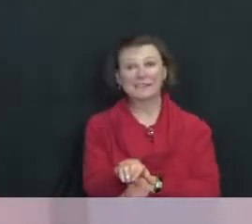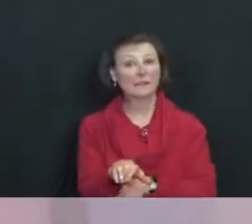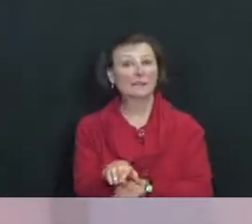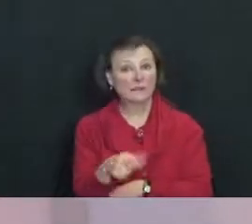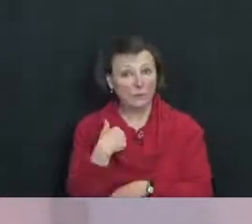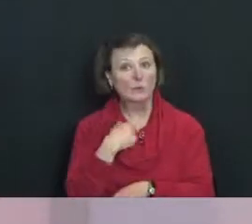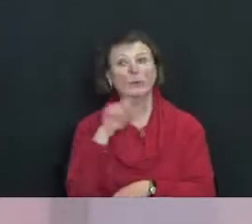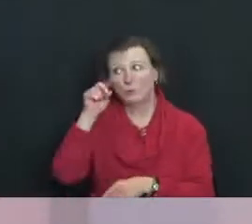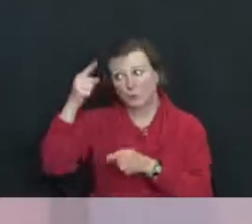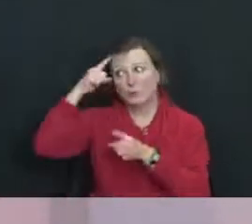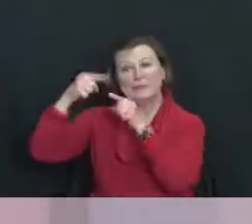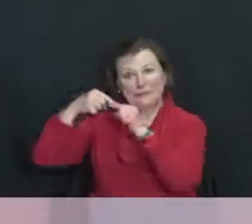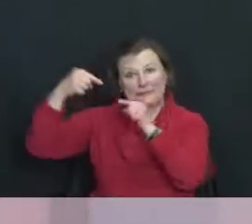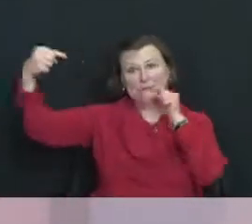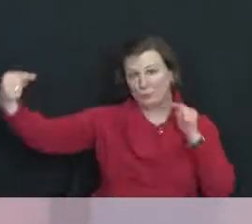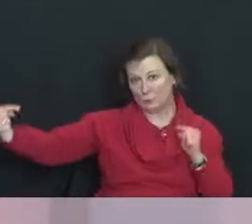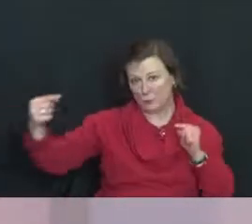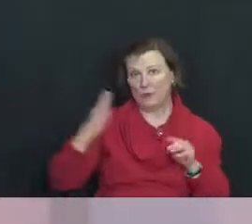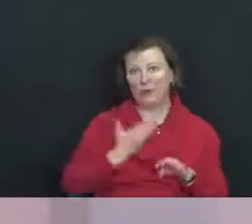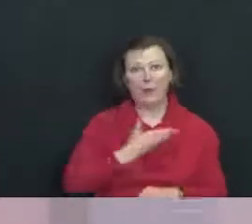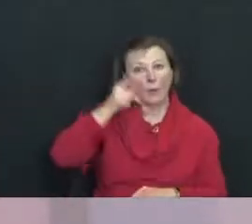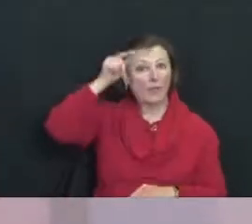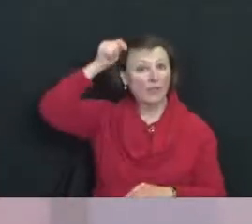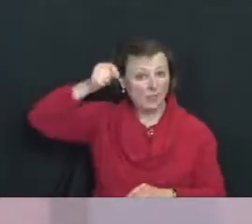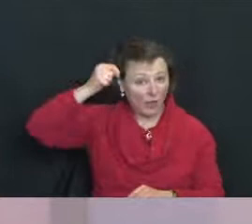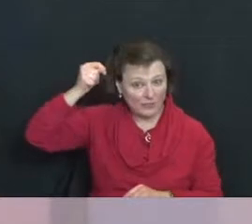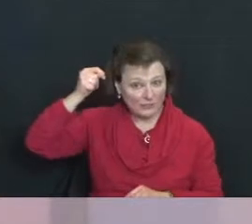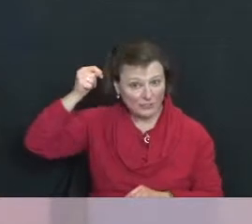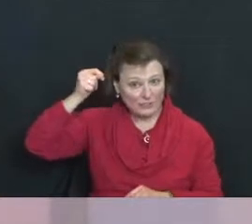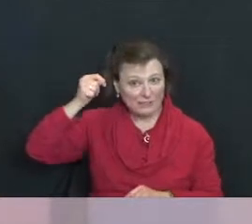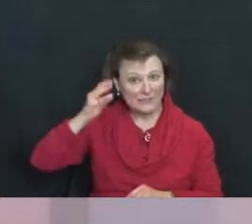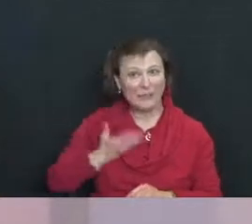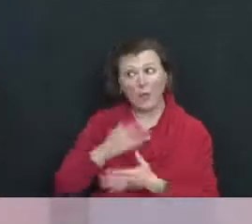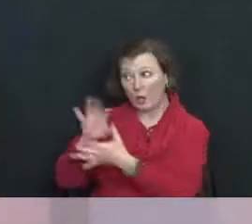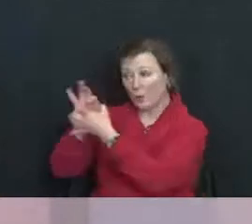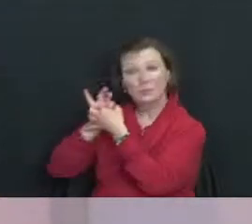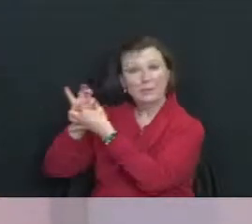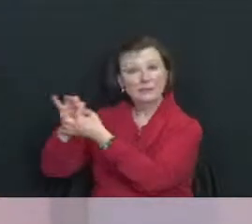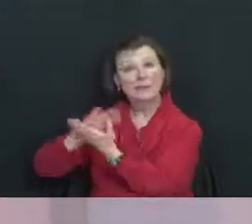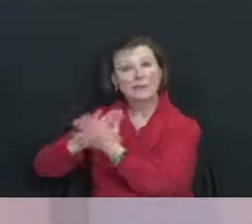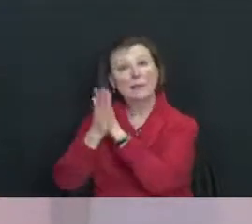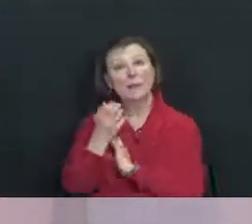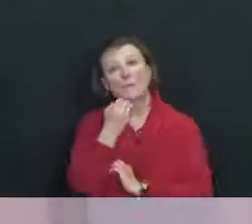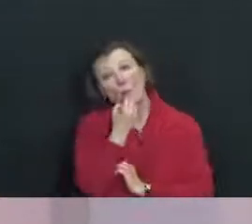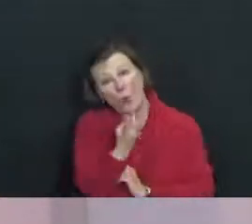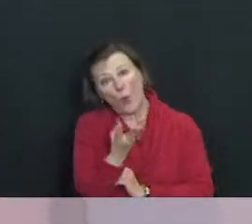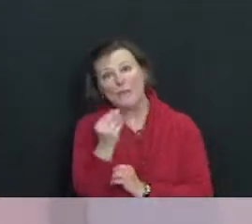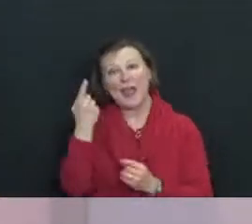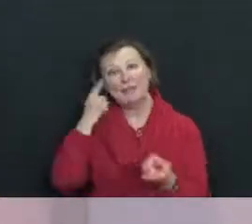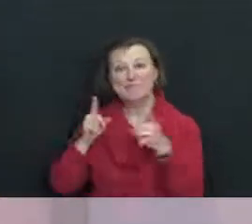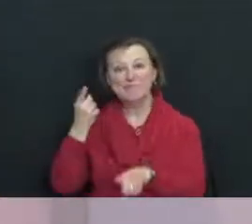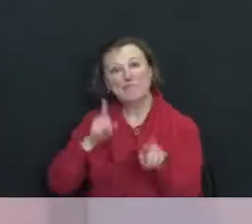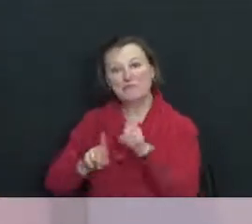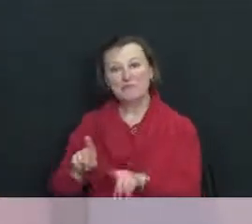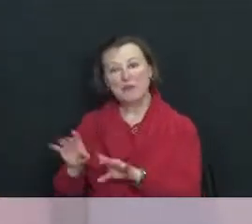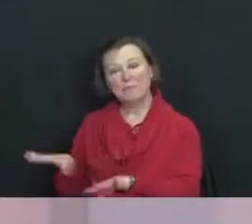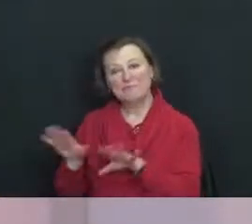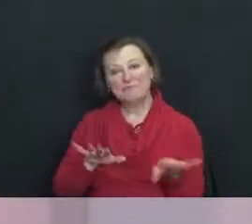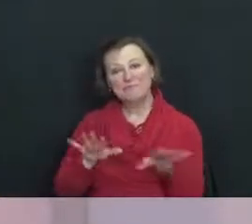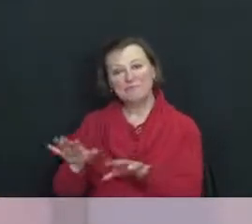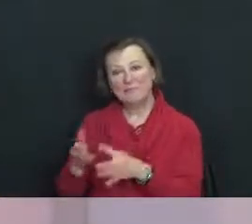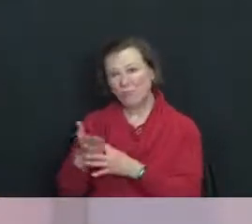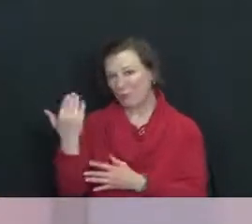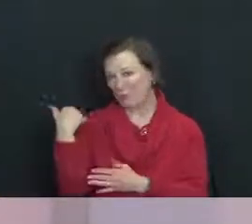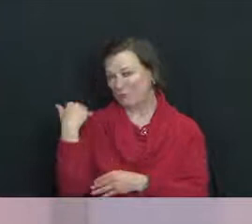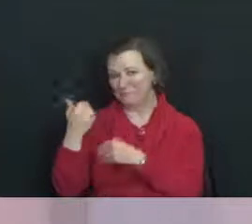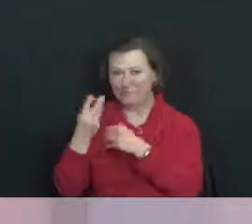do disagree on our theology, our relationship has become warm and agreeable over the last few years. And I've